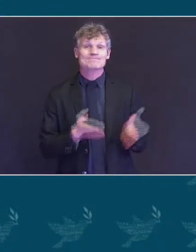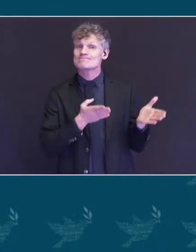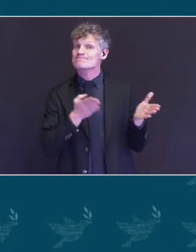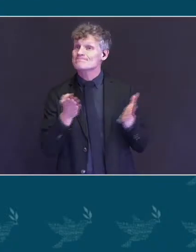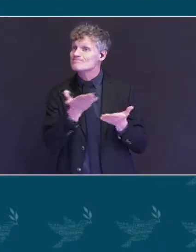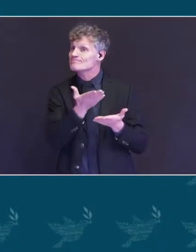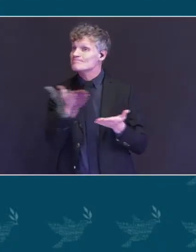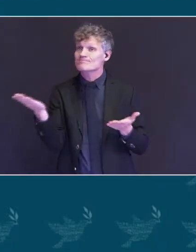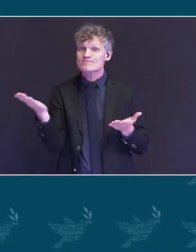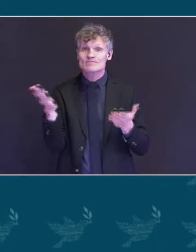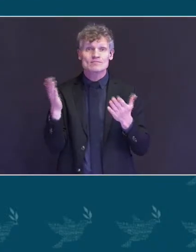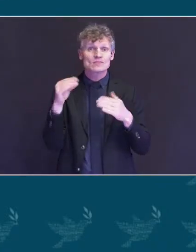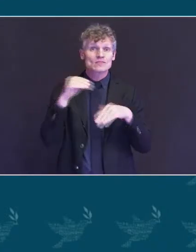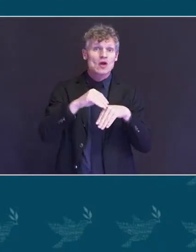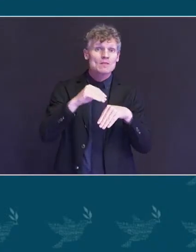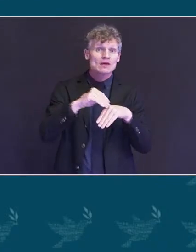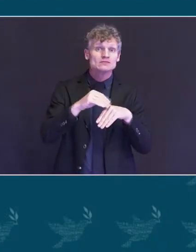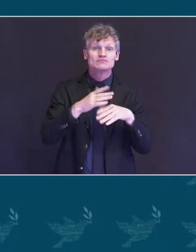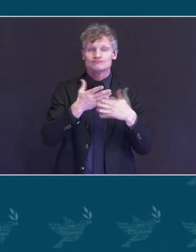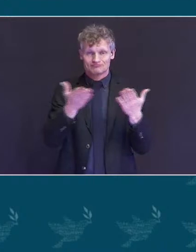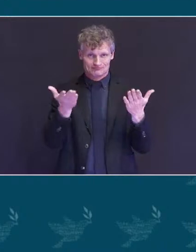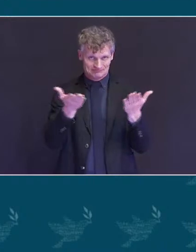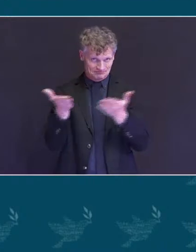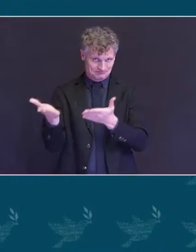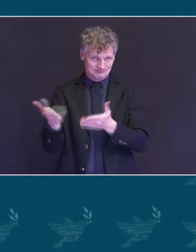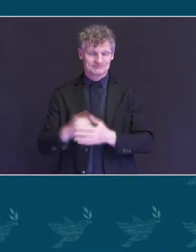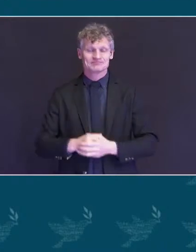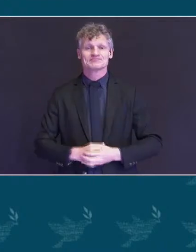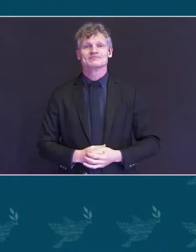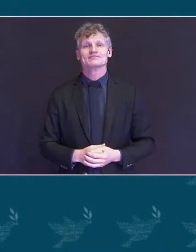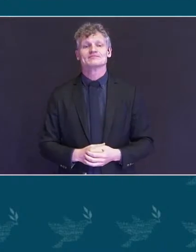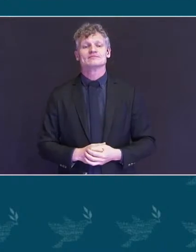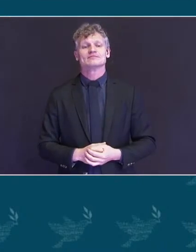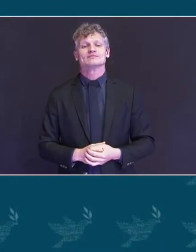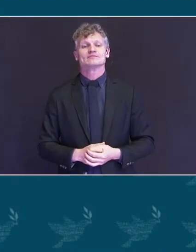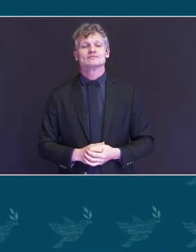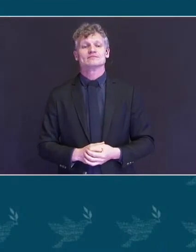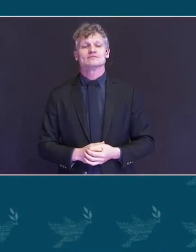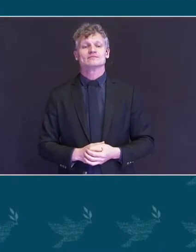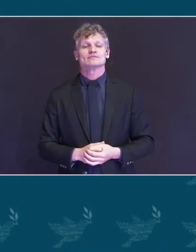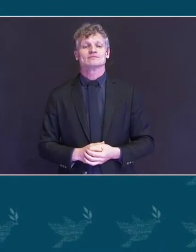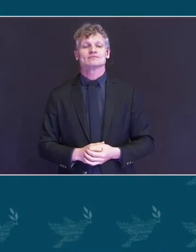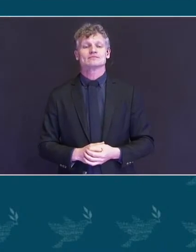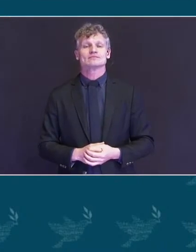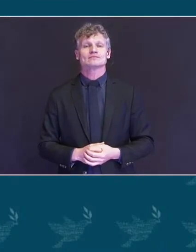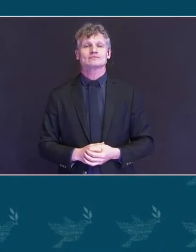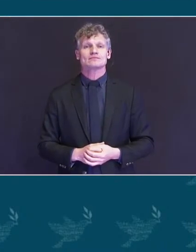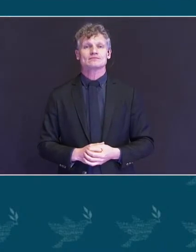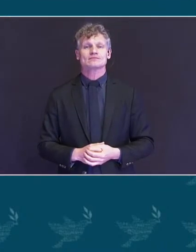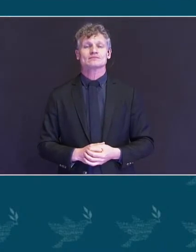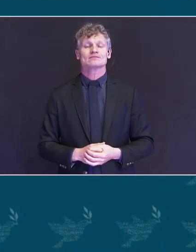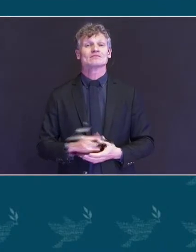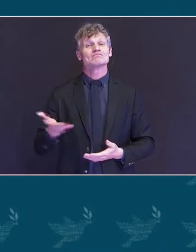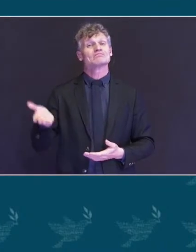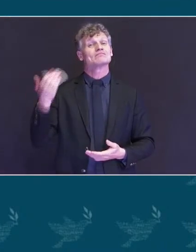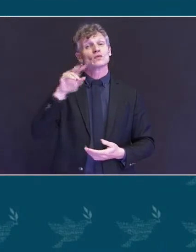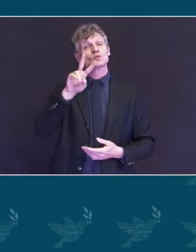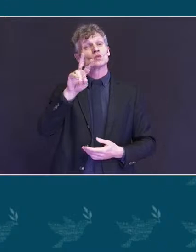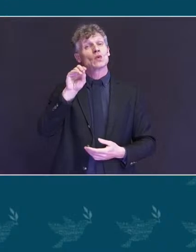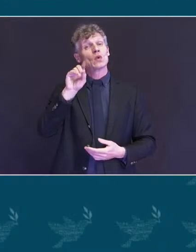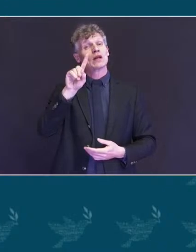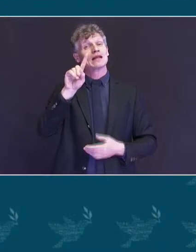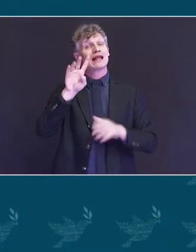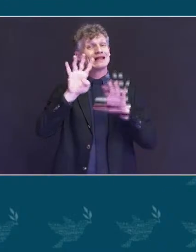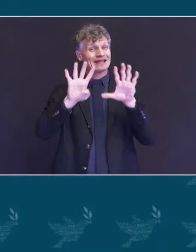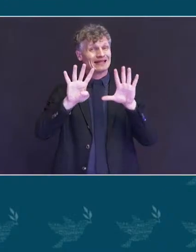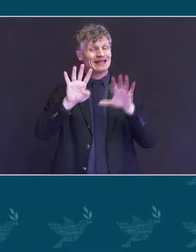more comments? Yes, thank you. So, during LT for All 2019, actually we have